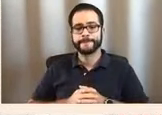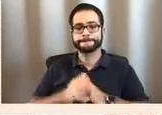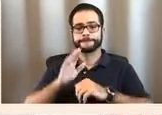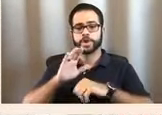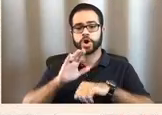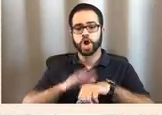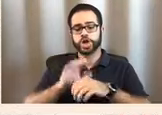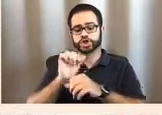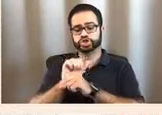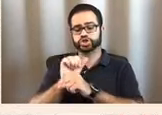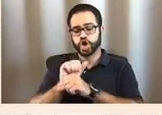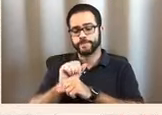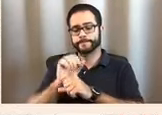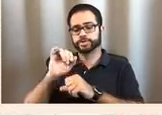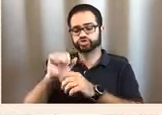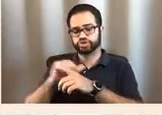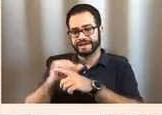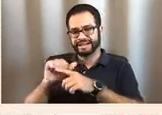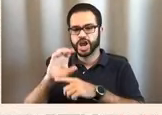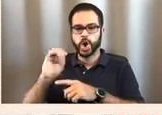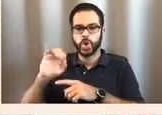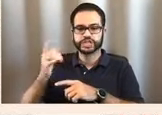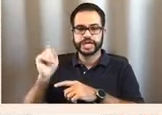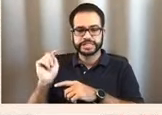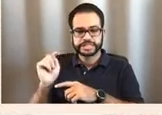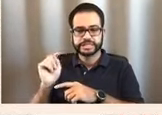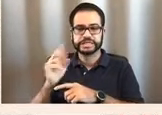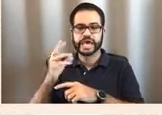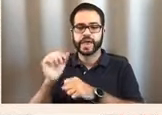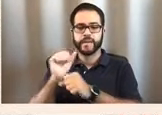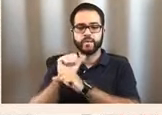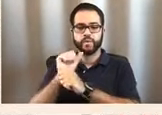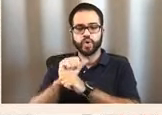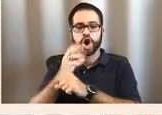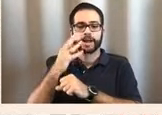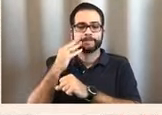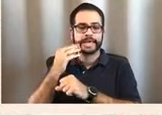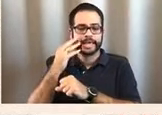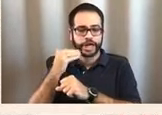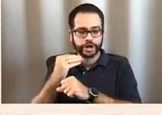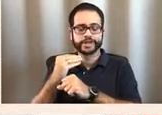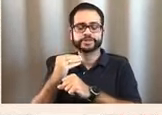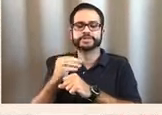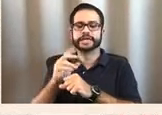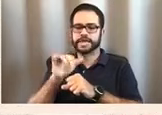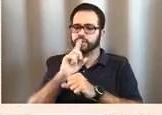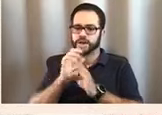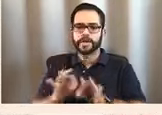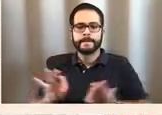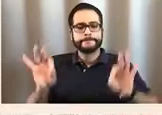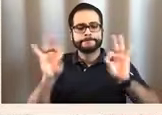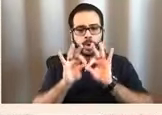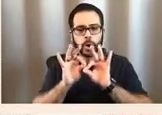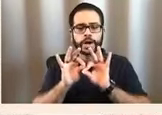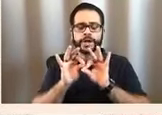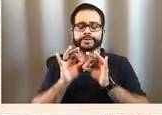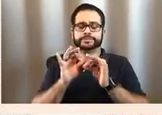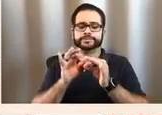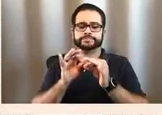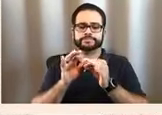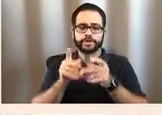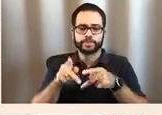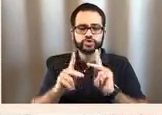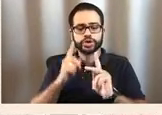and work-based learning experiences are very important opportunities for youth and adults to gain skills